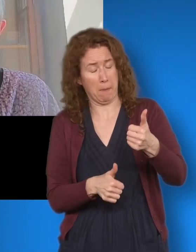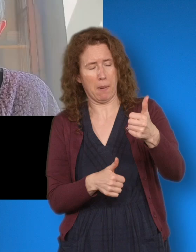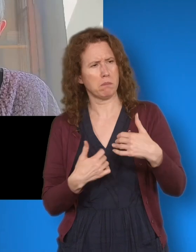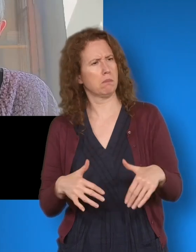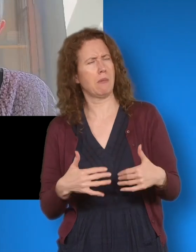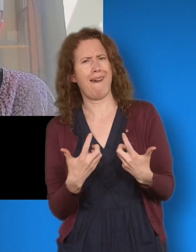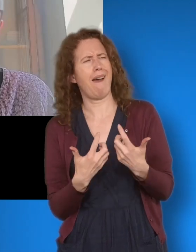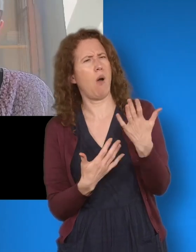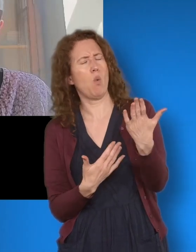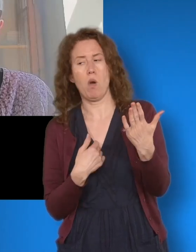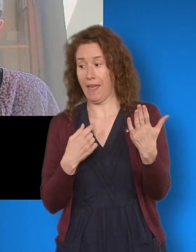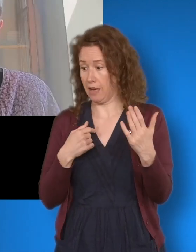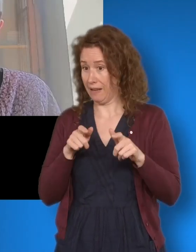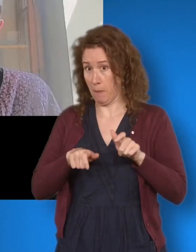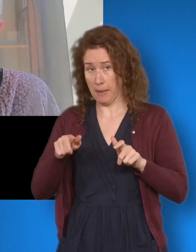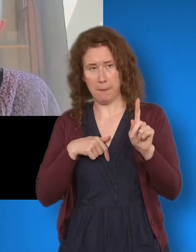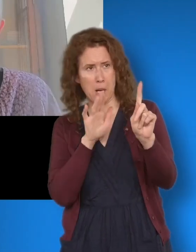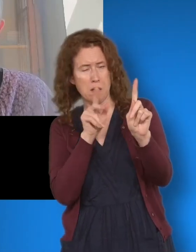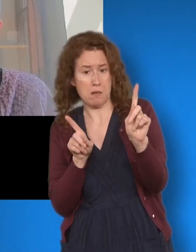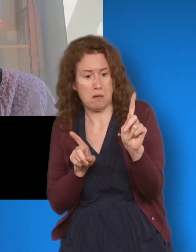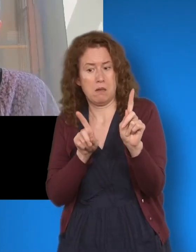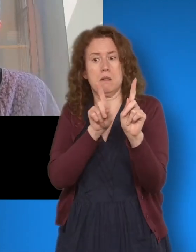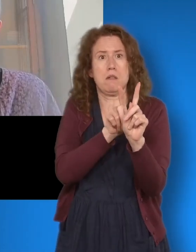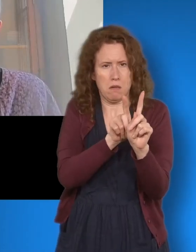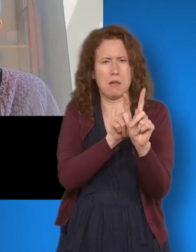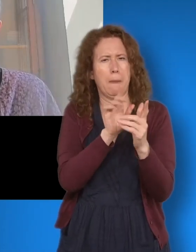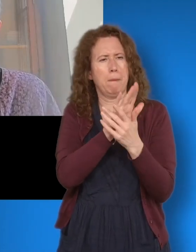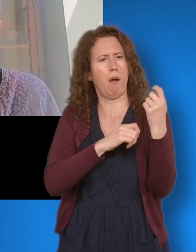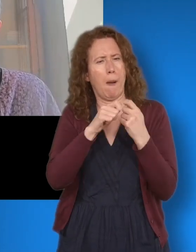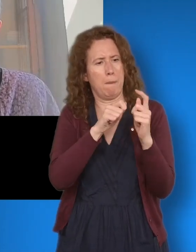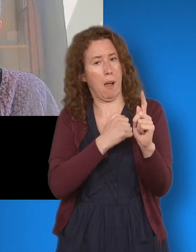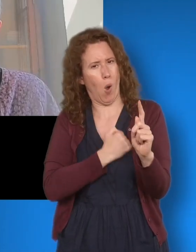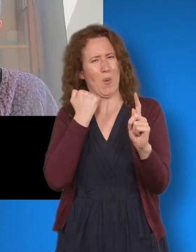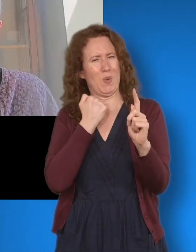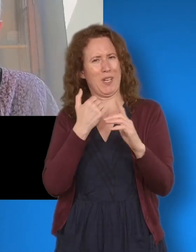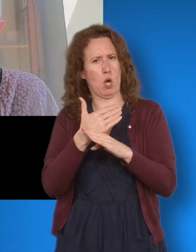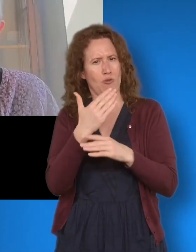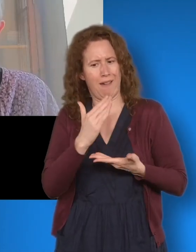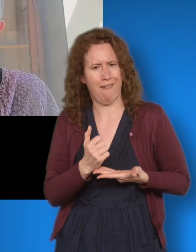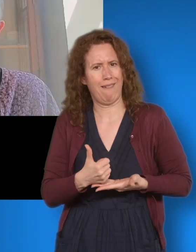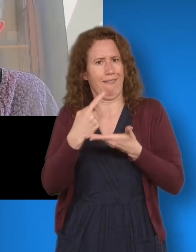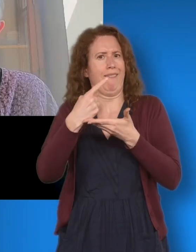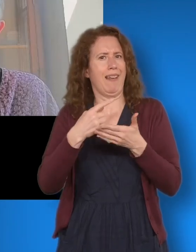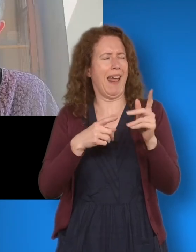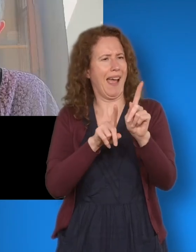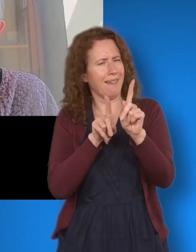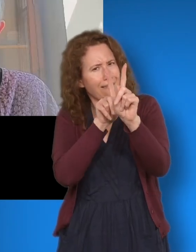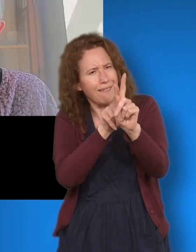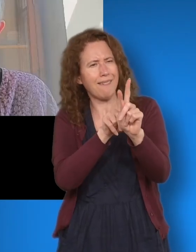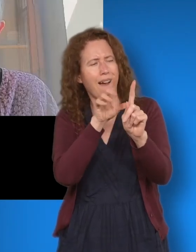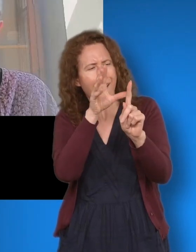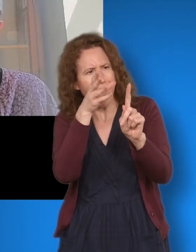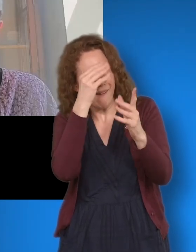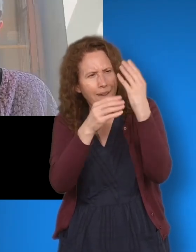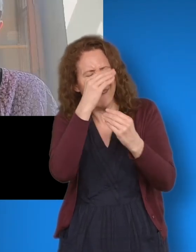to these prominent scholars would help someone's career, but with a specific vision to look